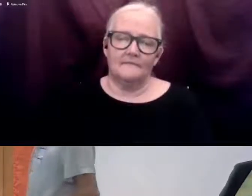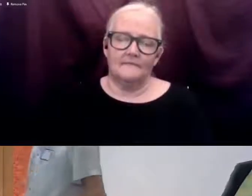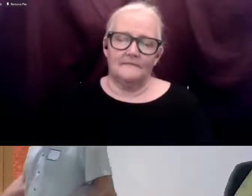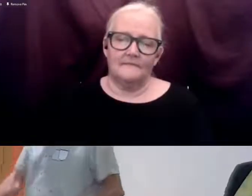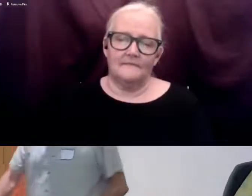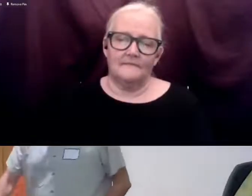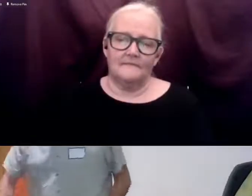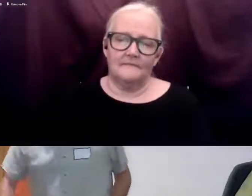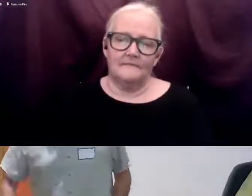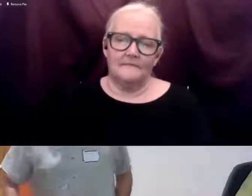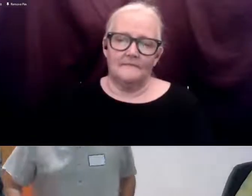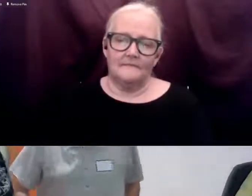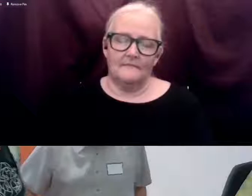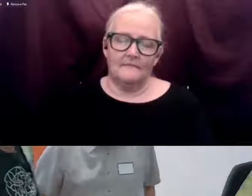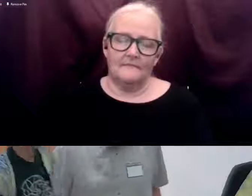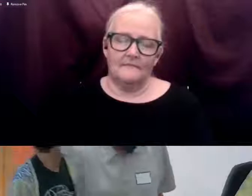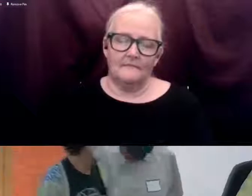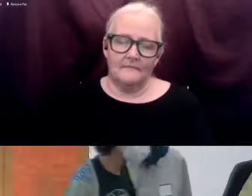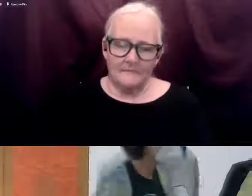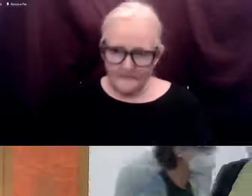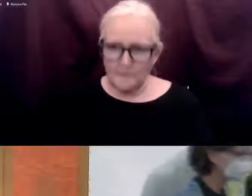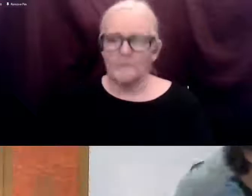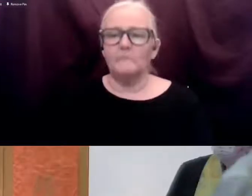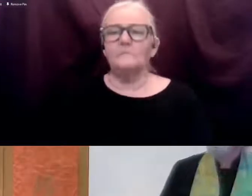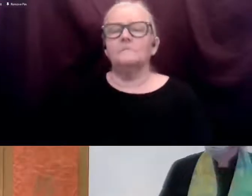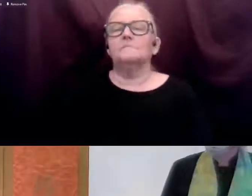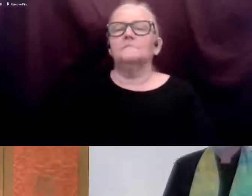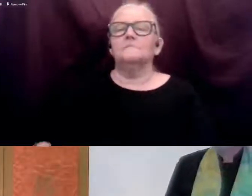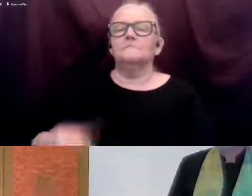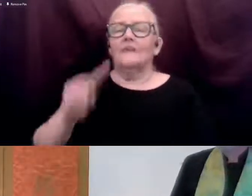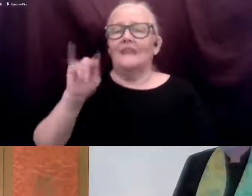I just want to follow up from Tina's statement that,